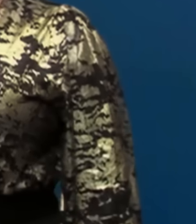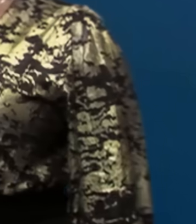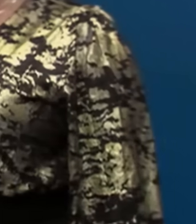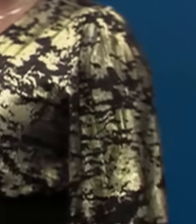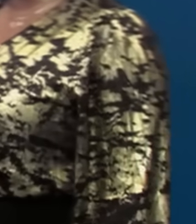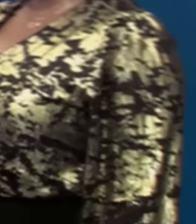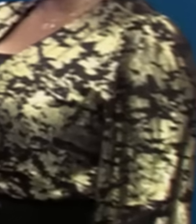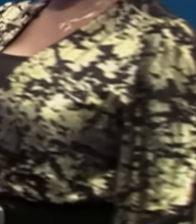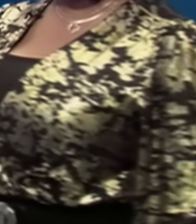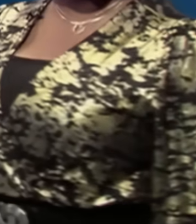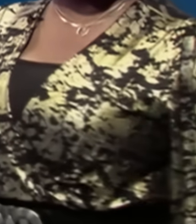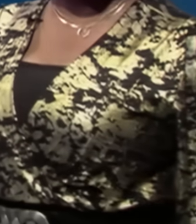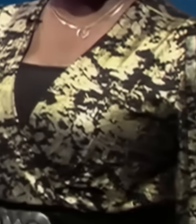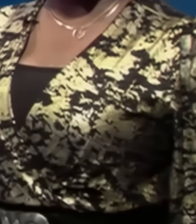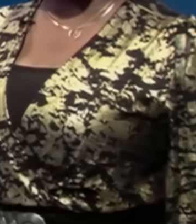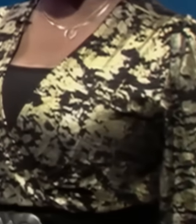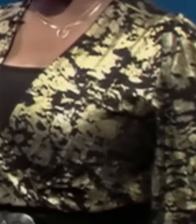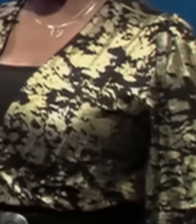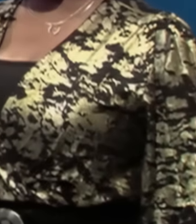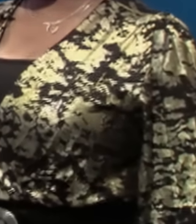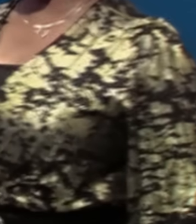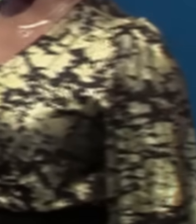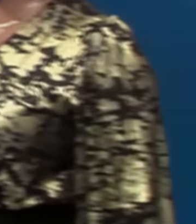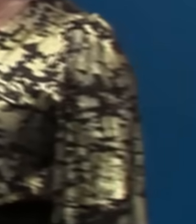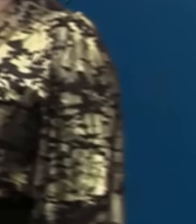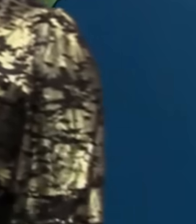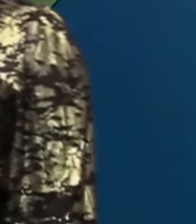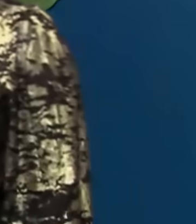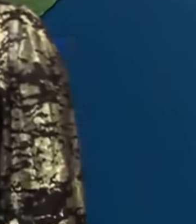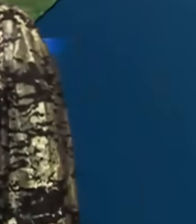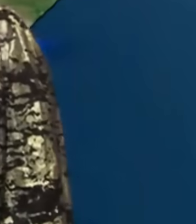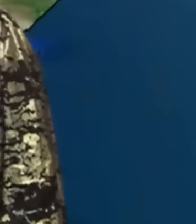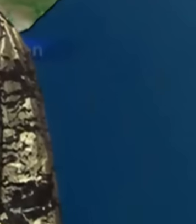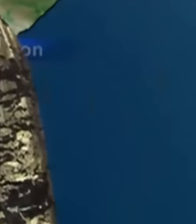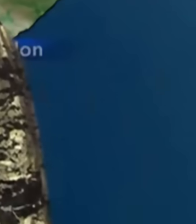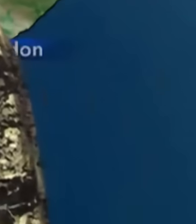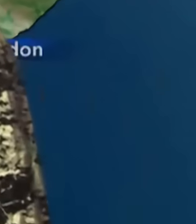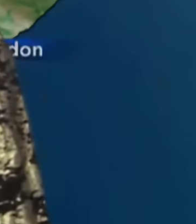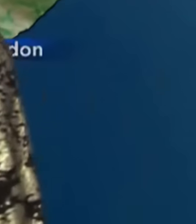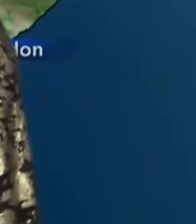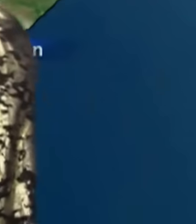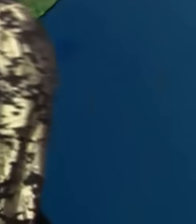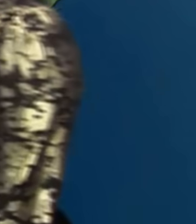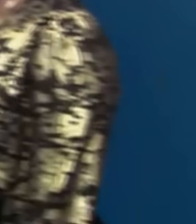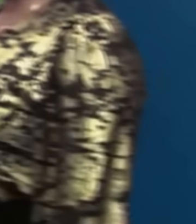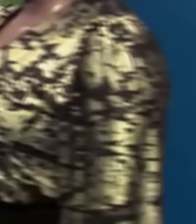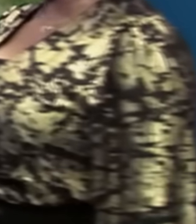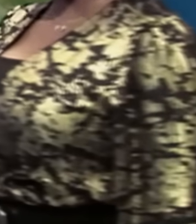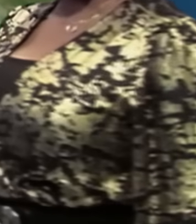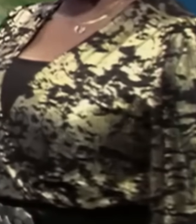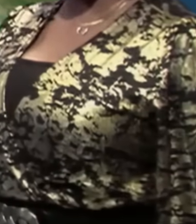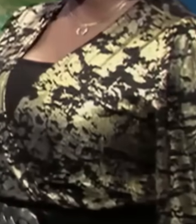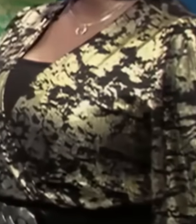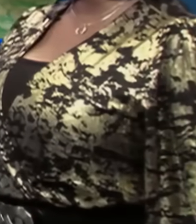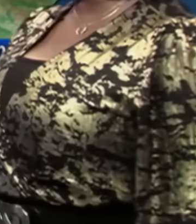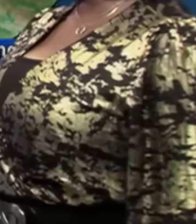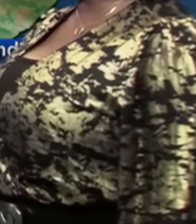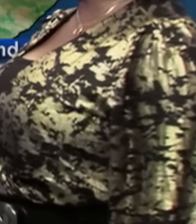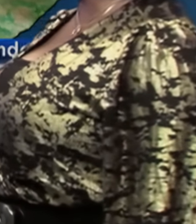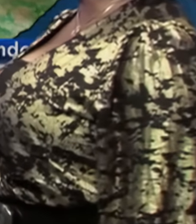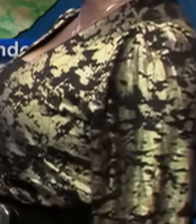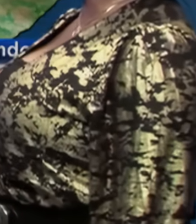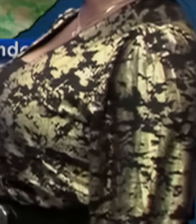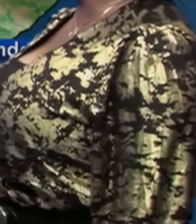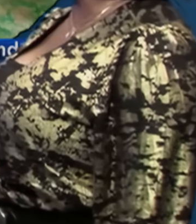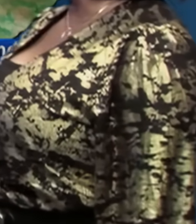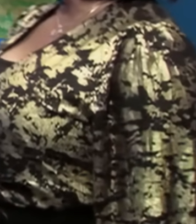ka tše 21 Kokstad ka tše 30 re tšwela pele go jwale le tšona Eastern Cape Maletswae go tla be go ntše go na le mosarasarane go